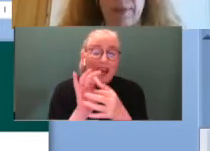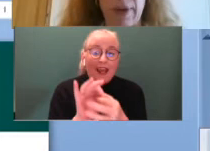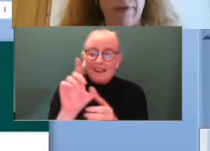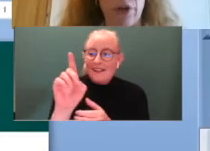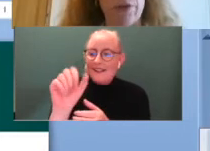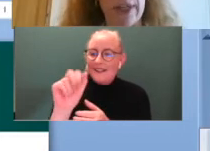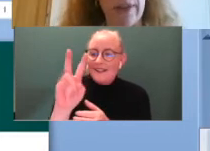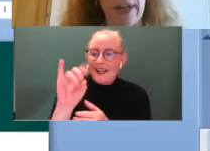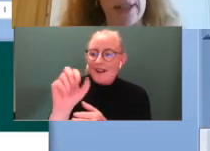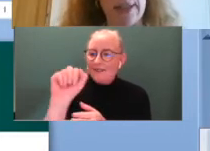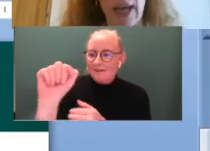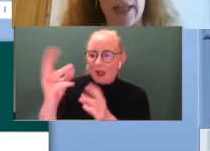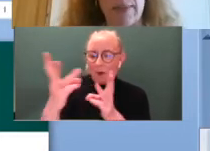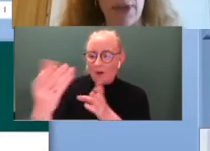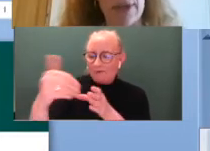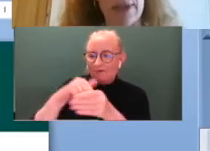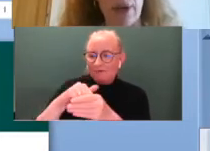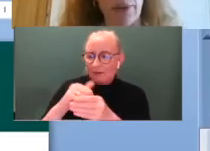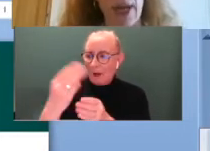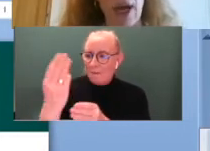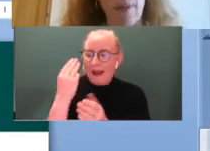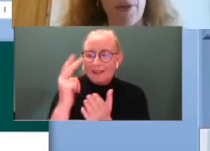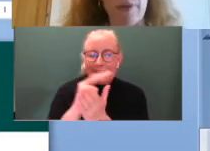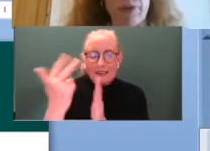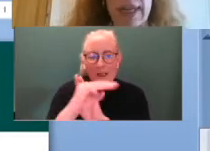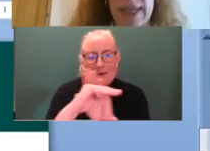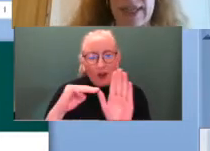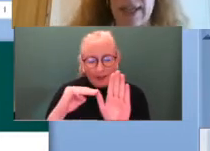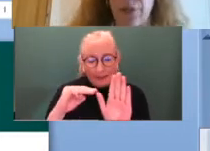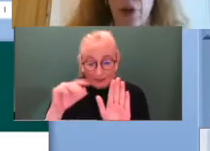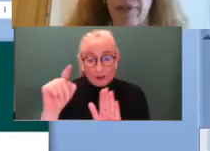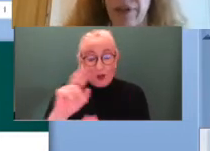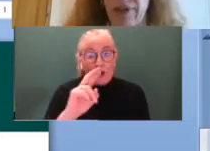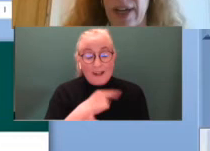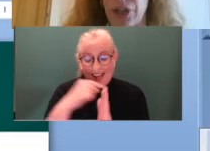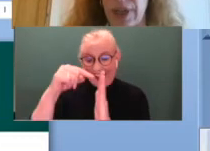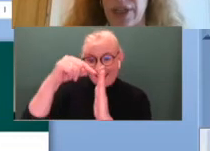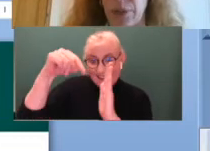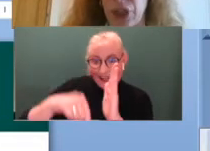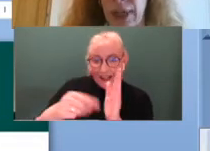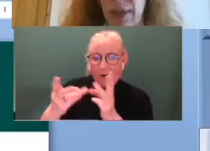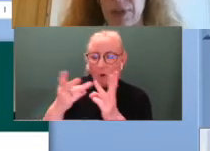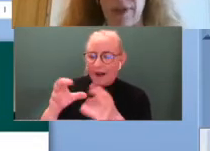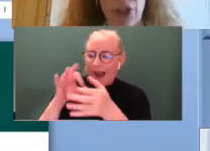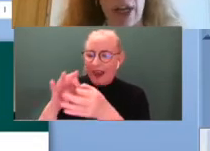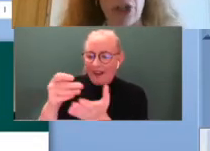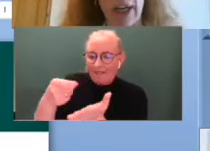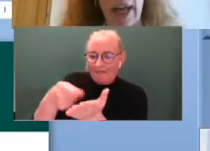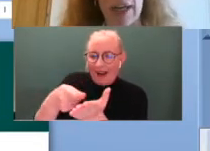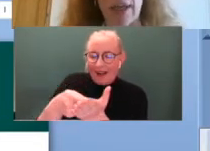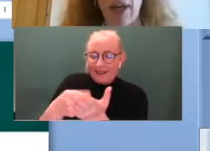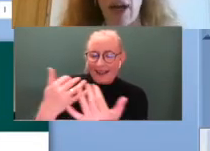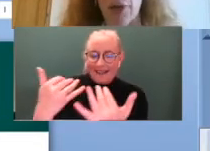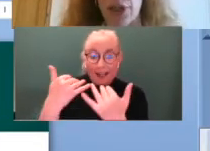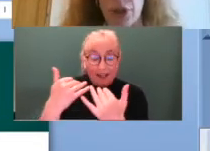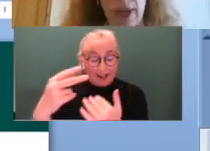have been involved in the last 18 months or so, there was really extensive work around the financial data, which again was very challenging.